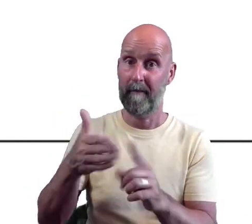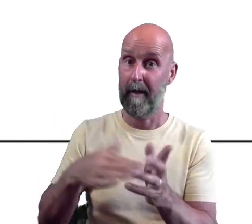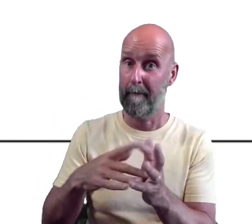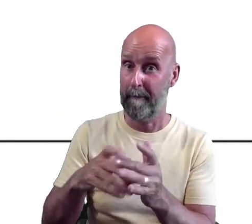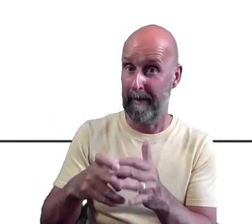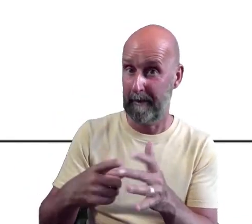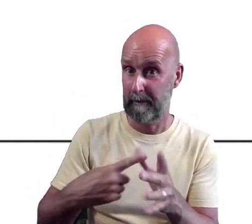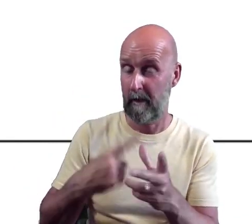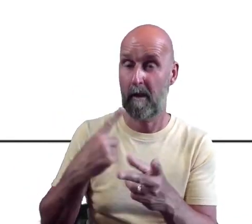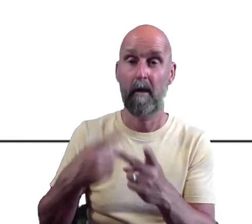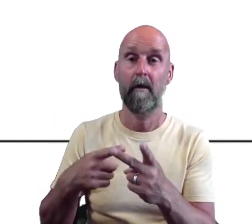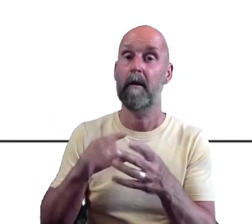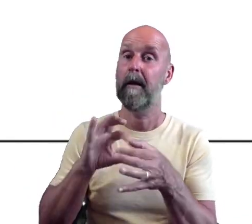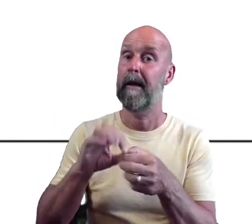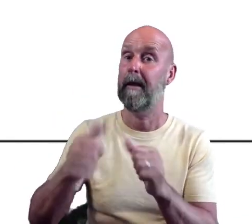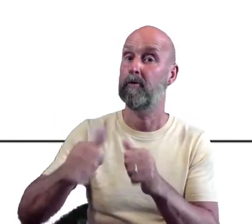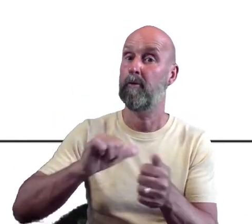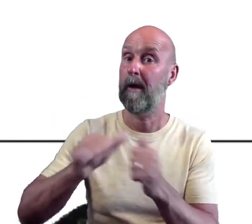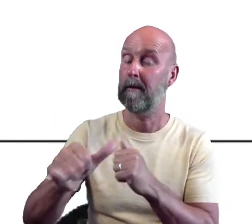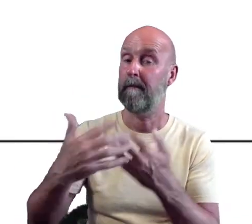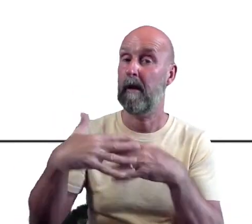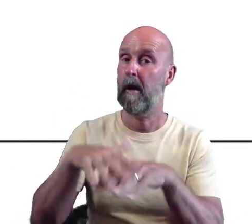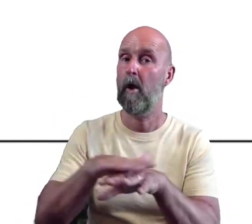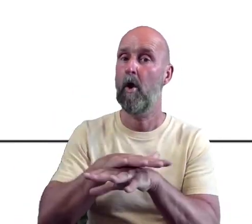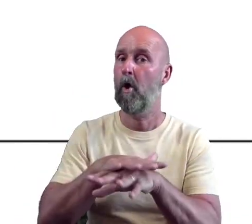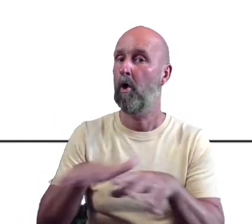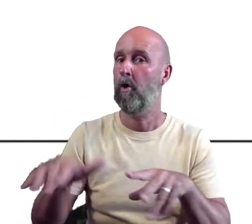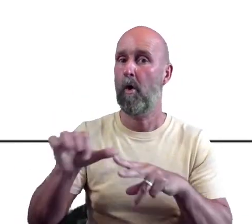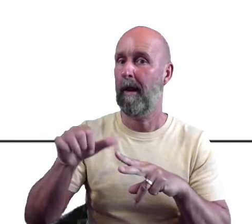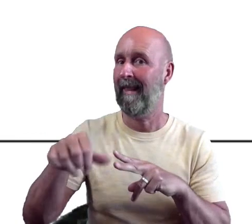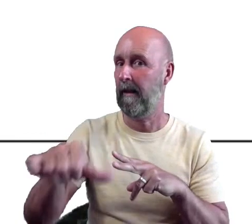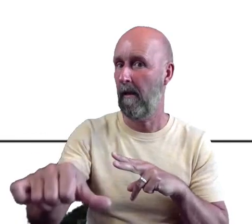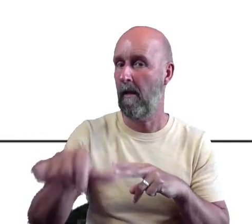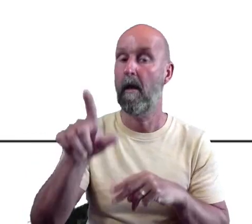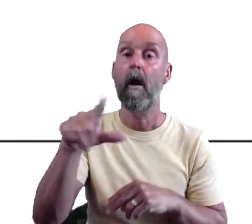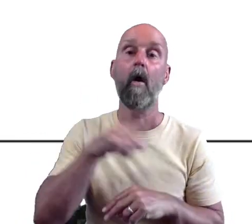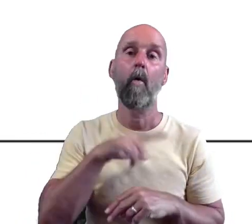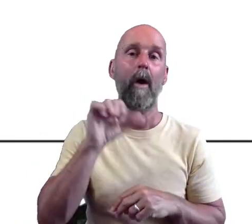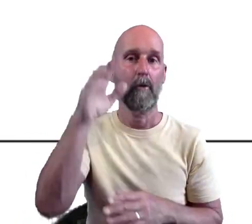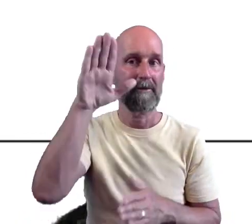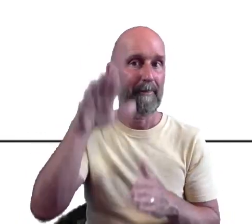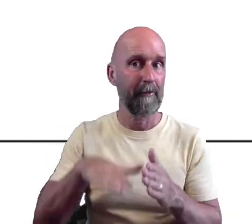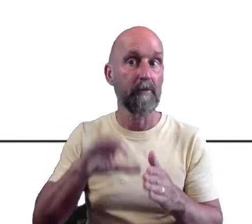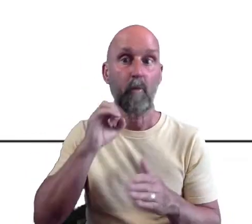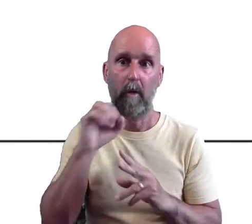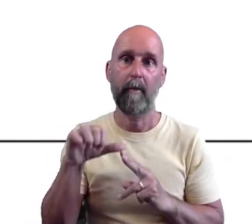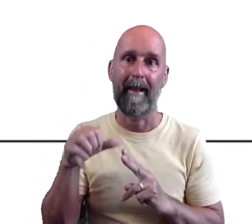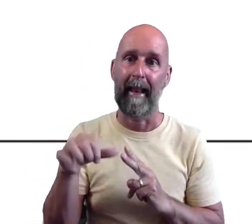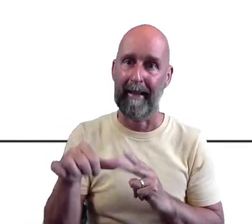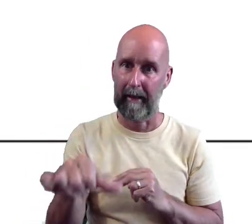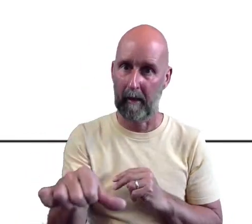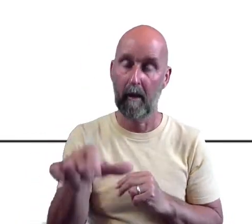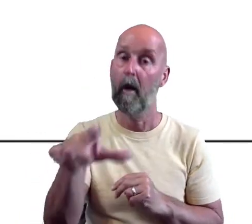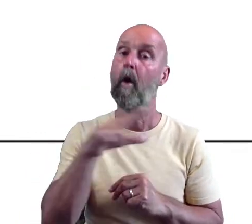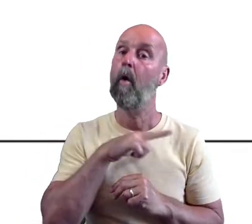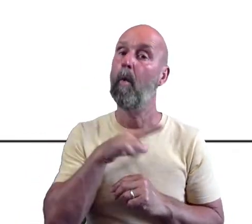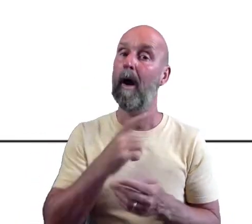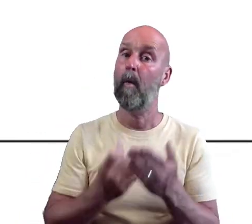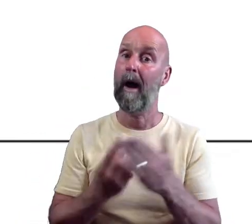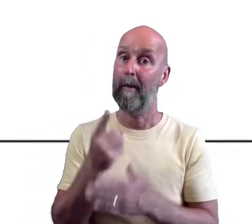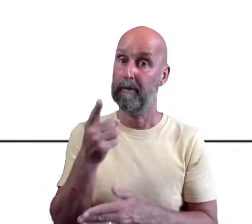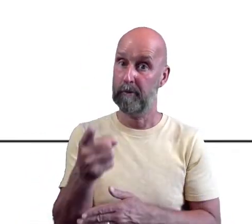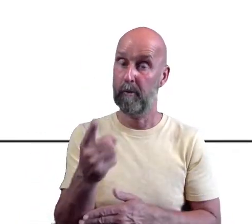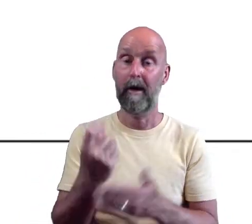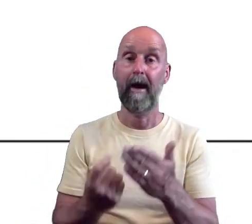narrative experiences as non-linear, your experience of it is always going to be linear because the things that happen to you happened in the